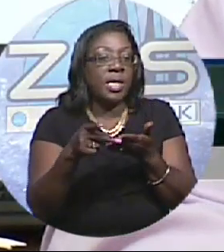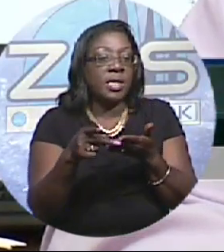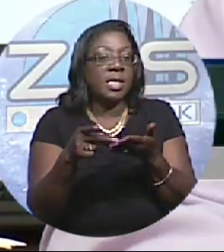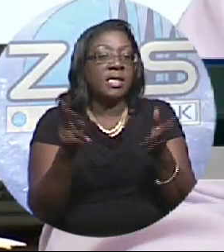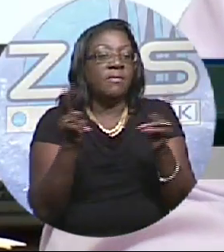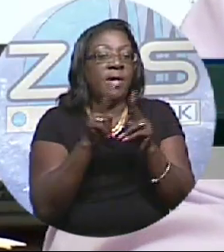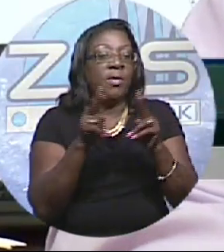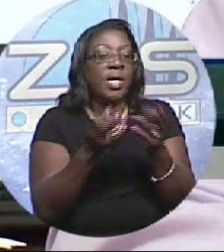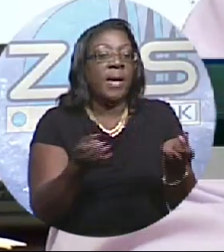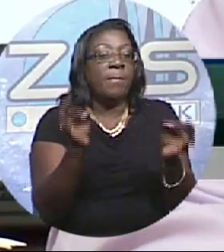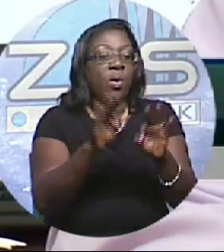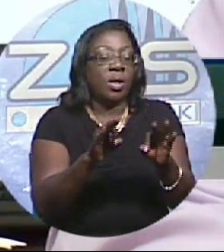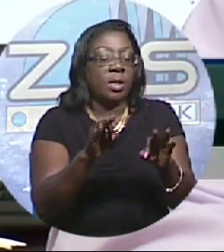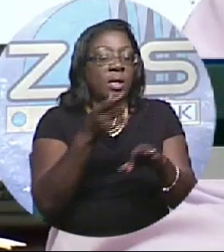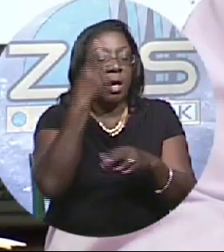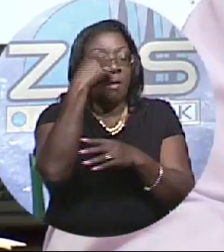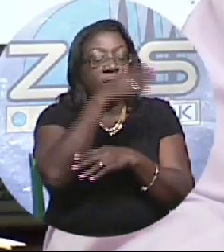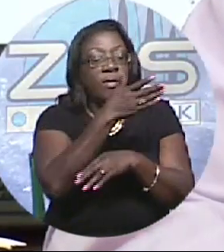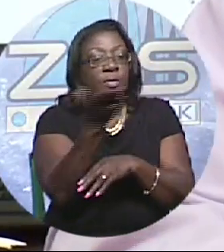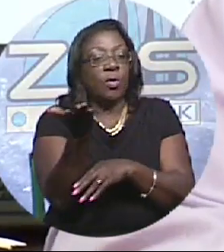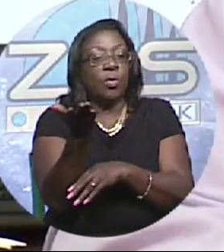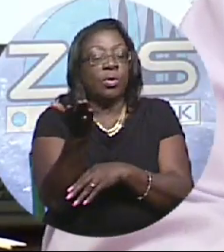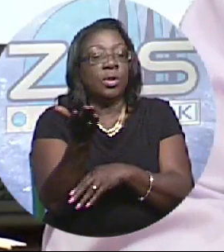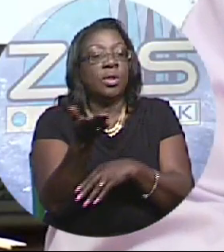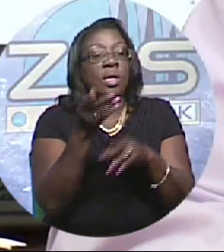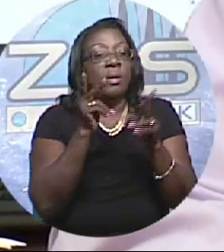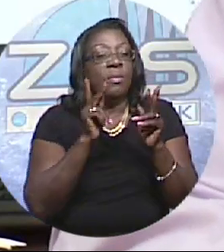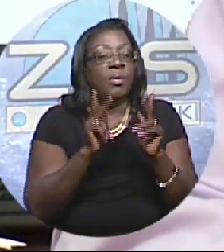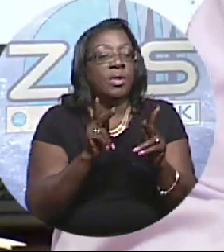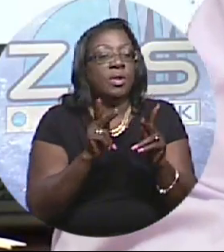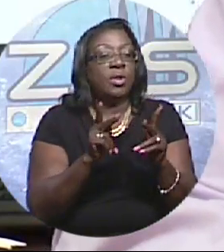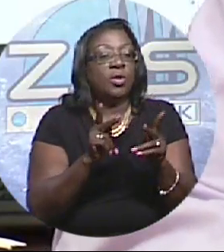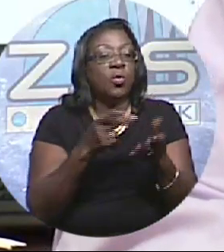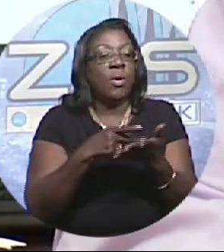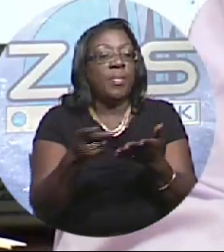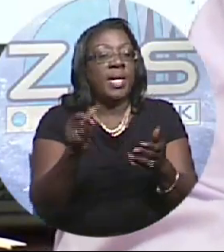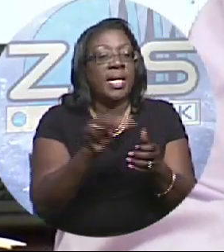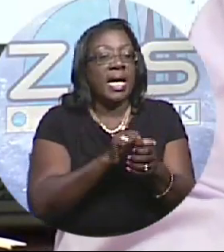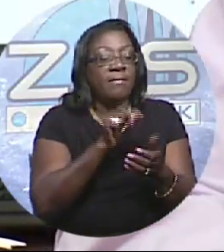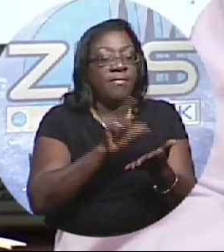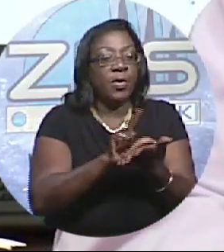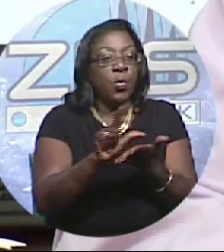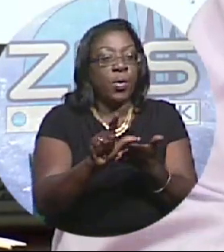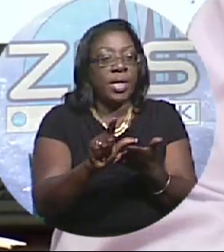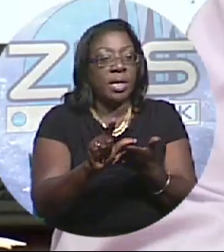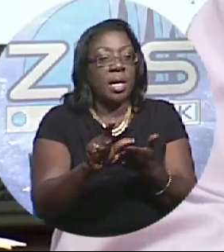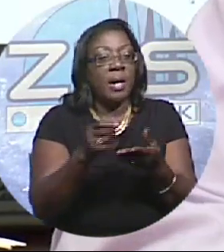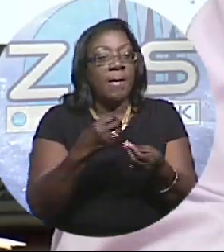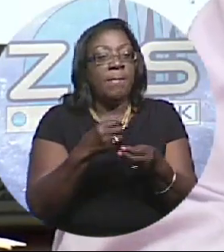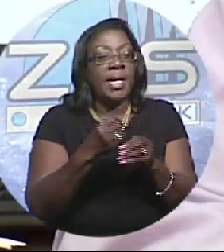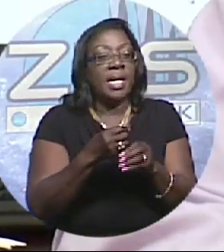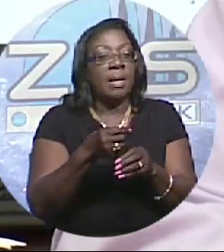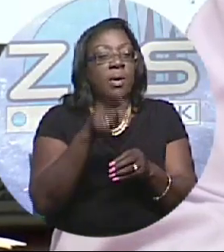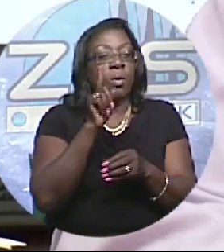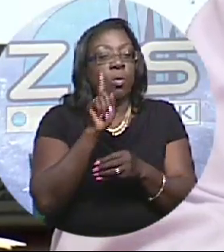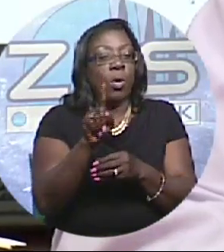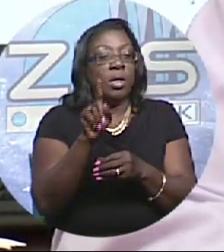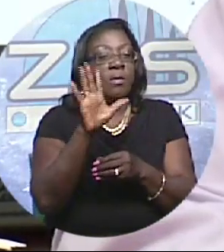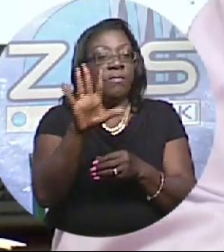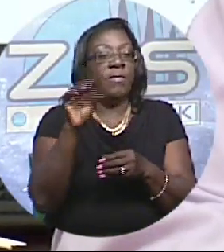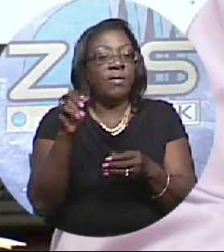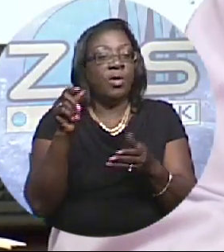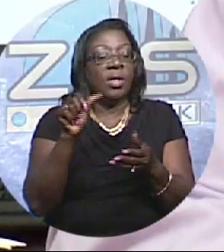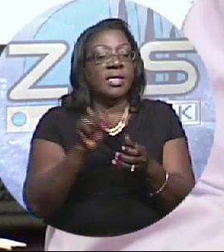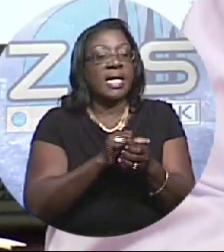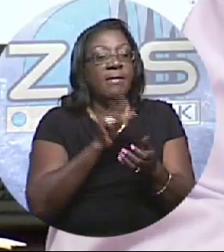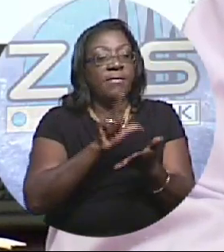critically important for those, that group of workers who, since 2002, have been making about